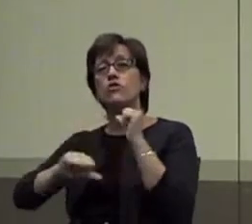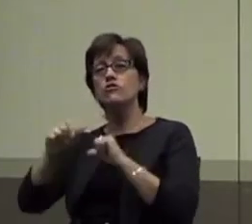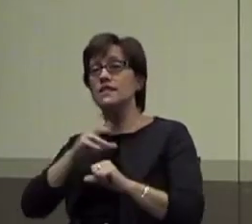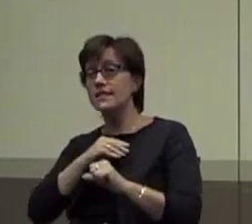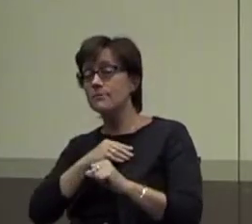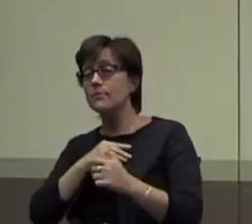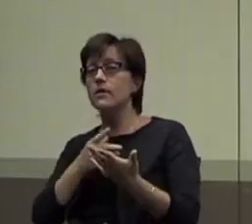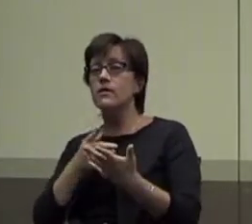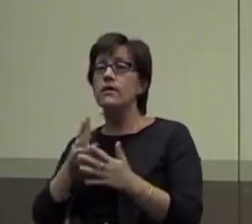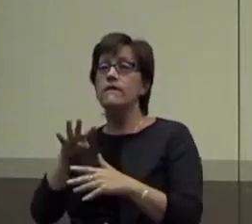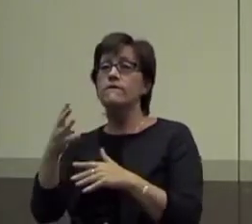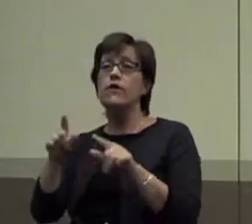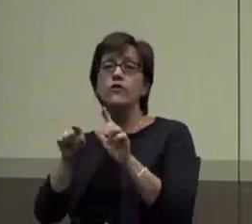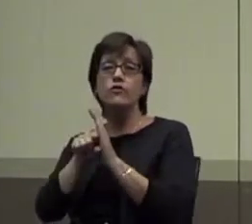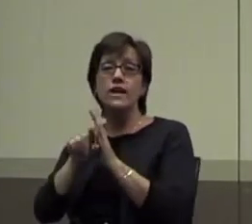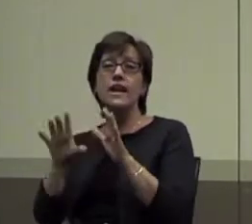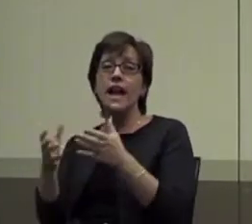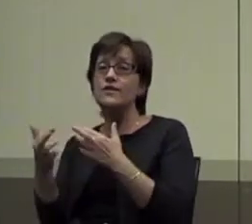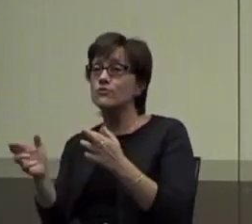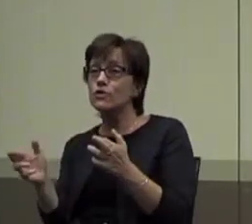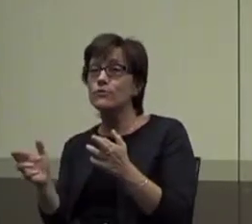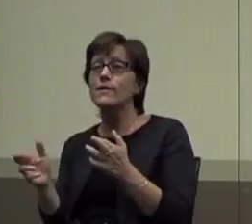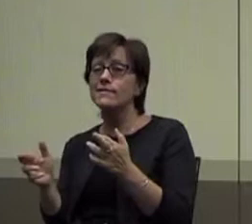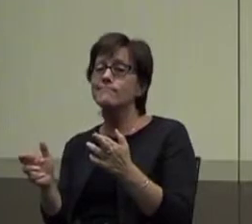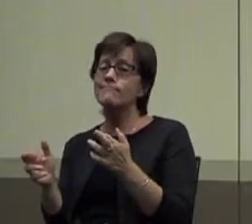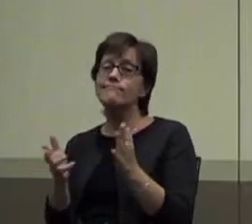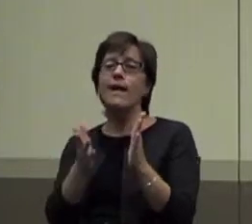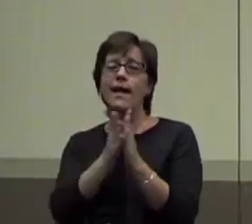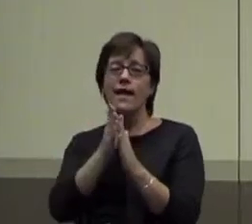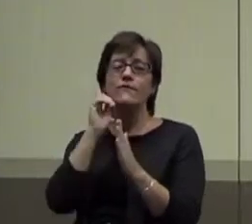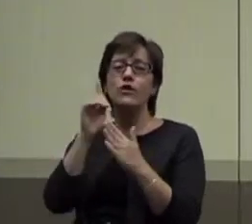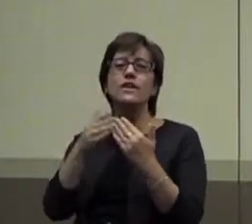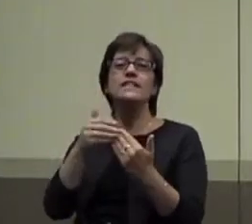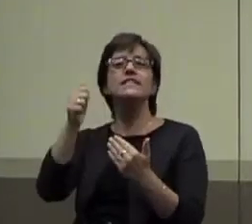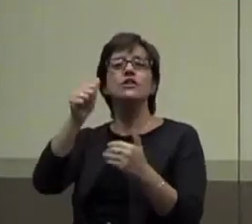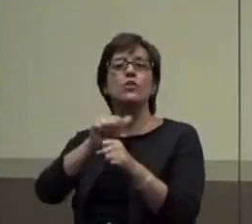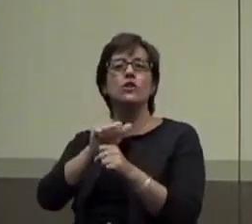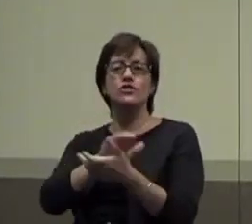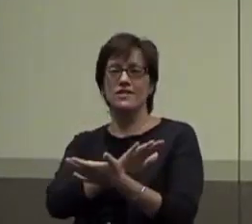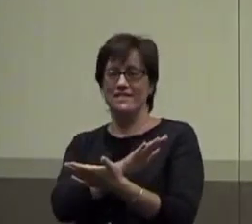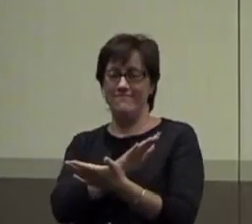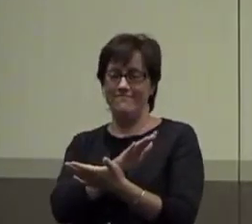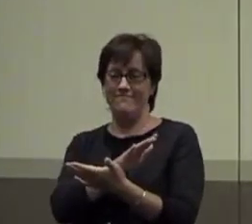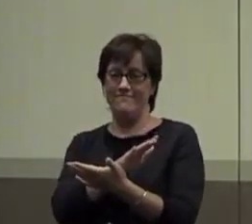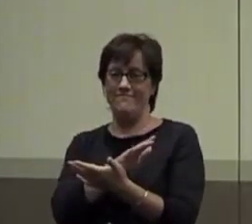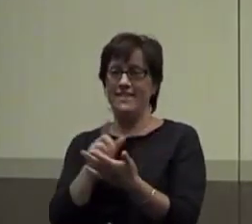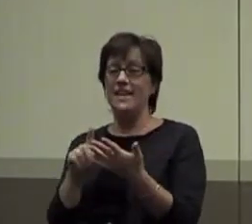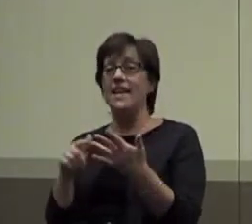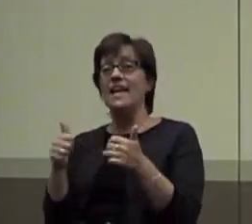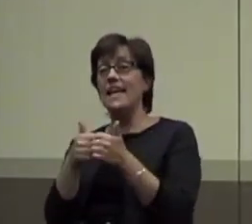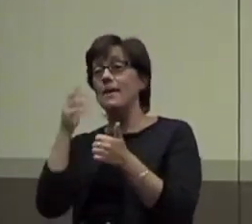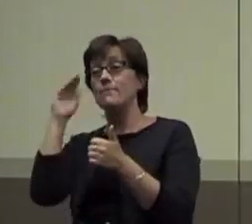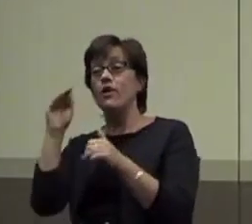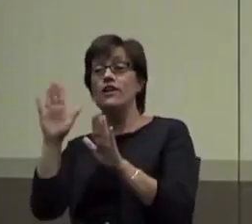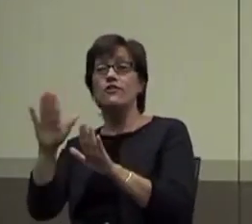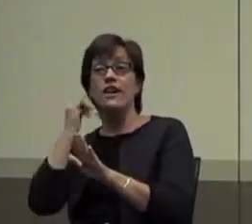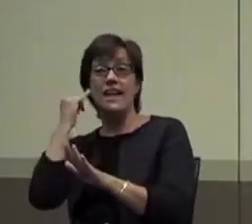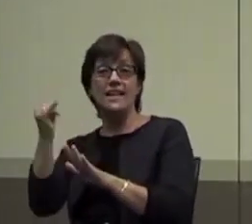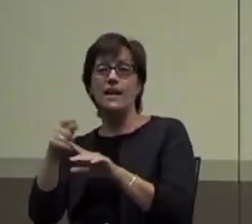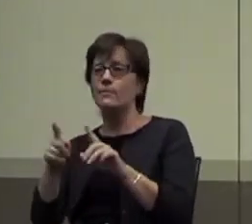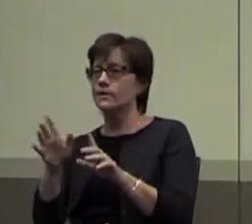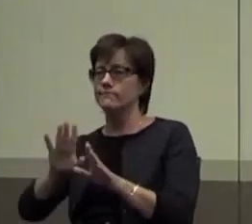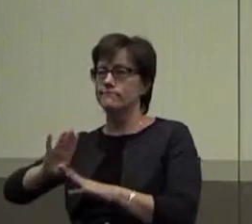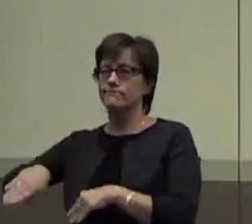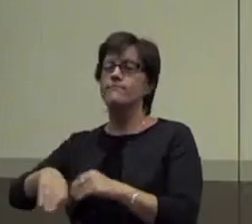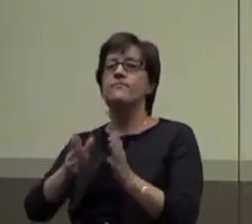my 4th grade classroom, right? Asking for an easier worksheet. So Game Boy was a great idea, but